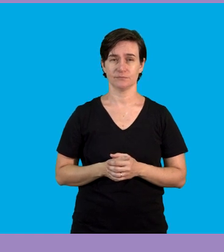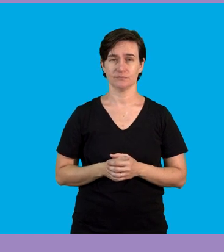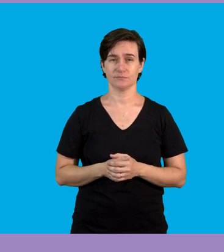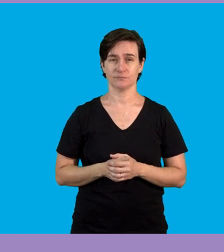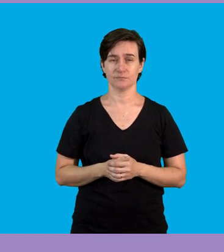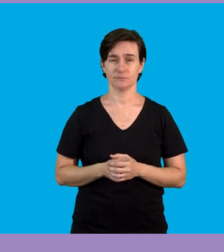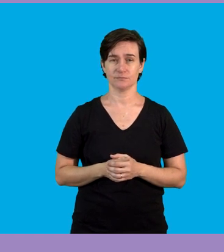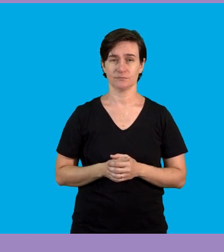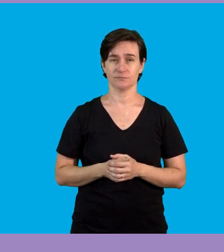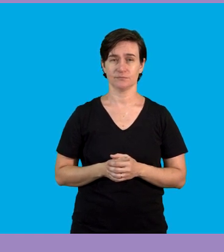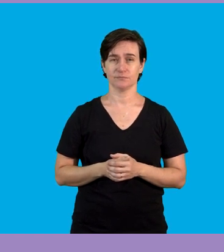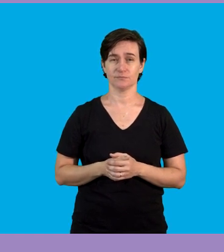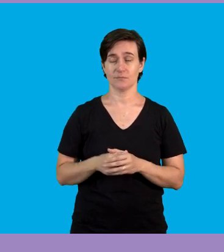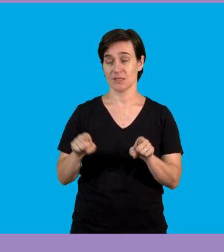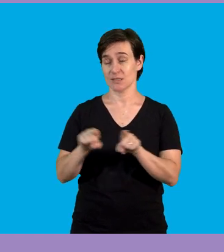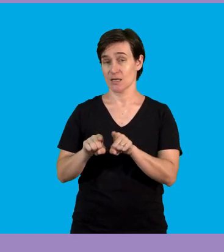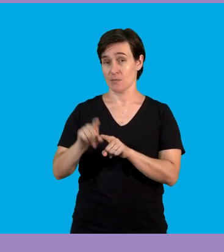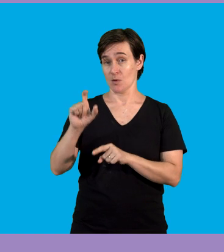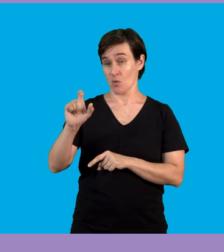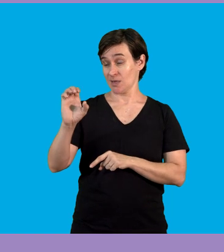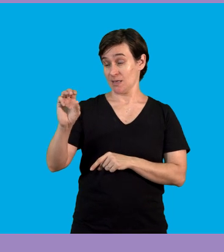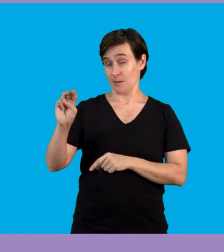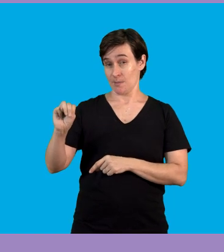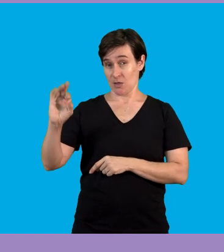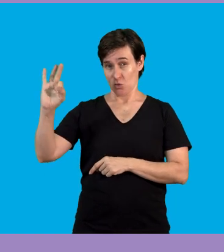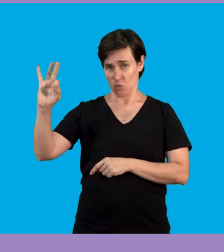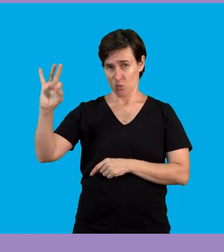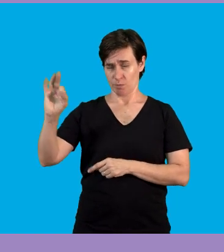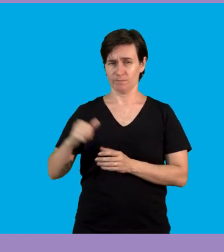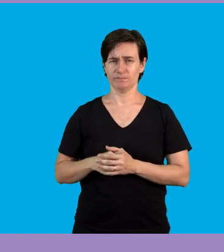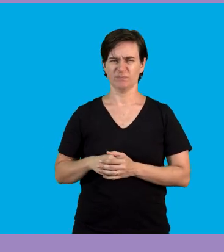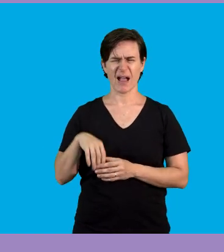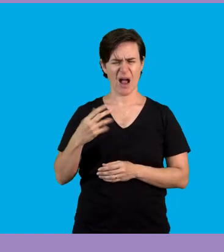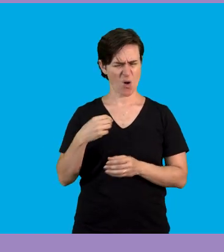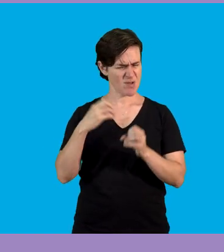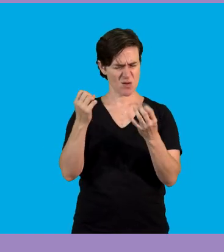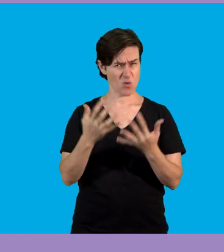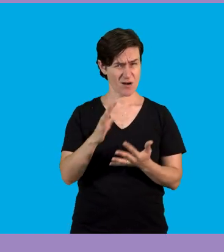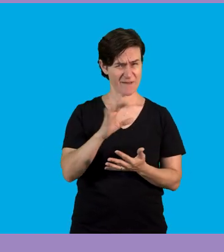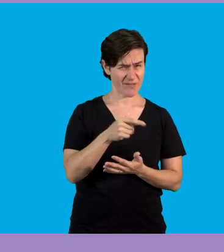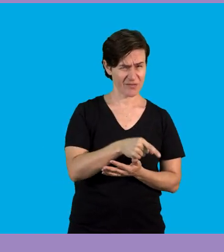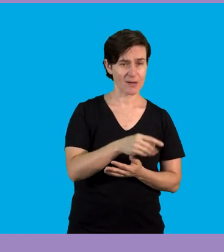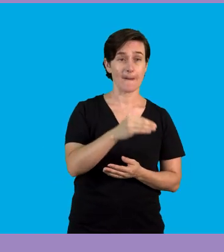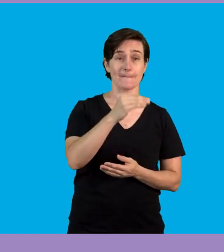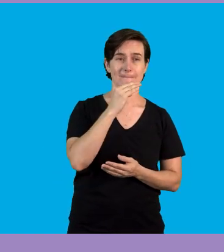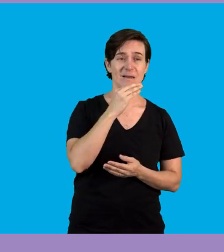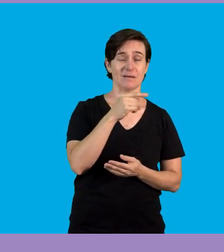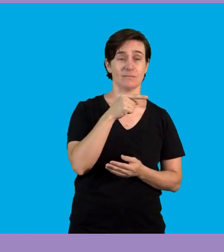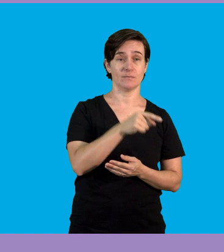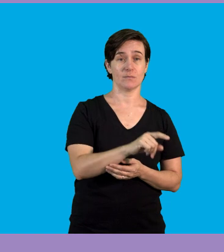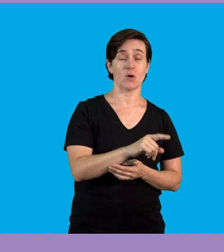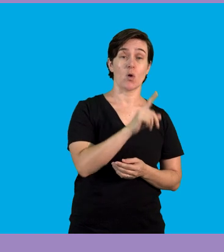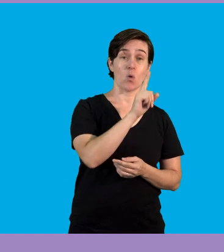and that is equals to 1 centimeters cubed, how do I get to 50 milliliters? I will just multiply both